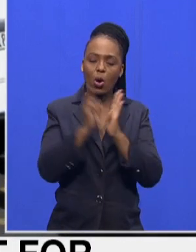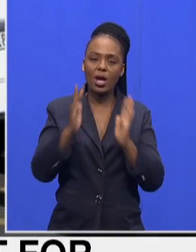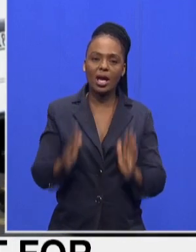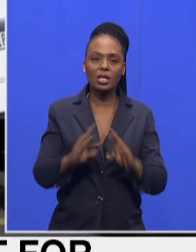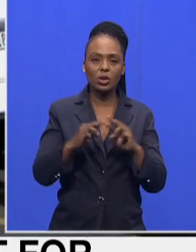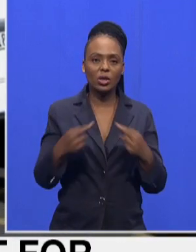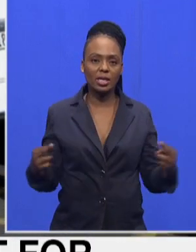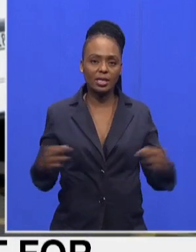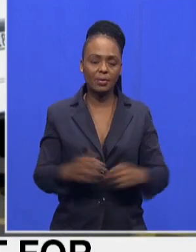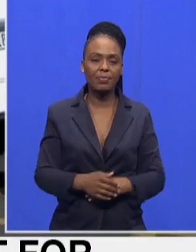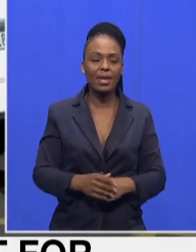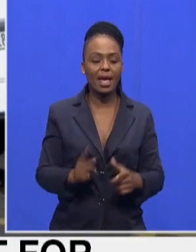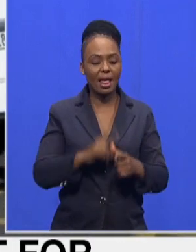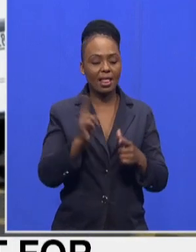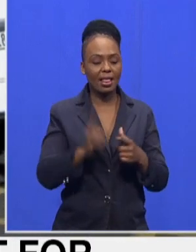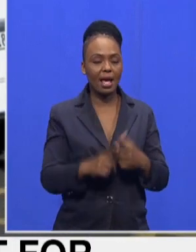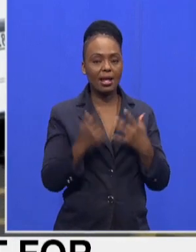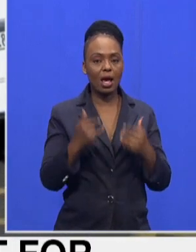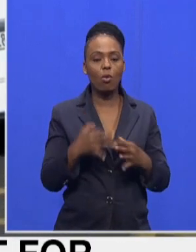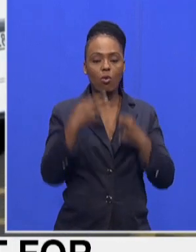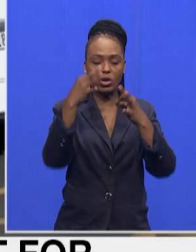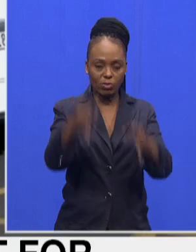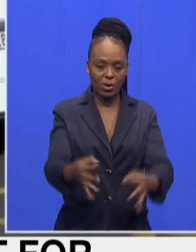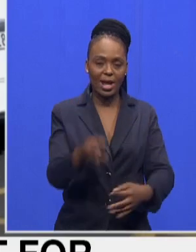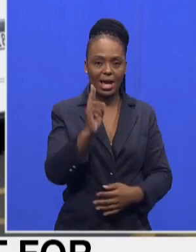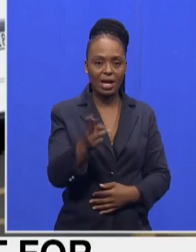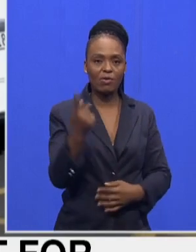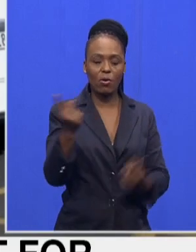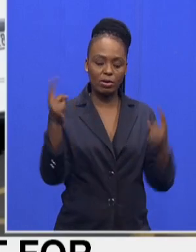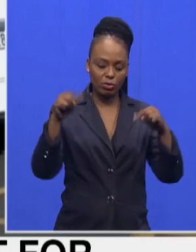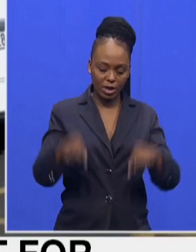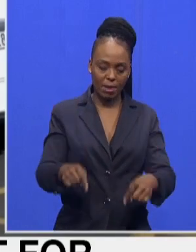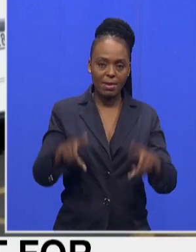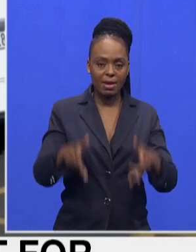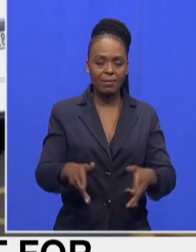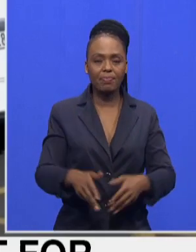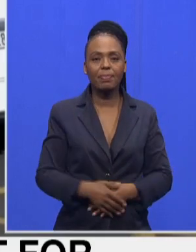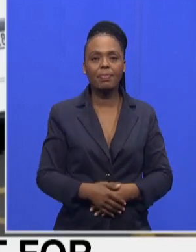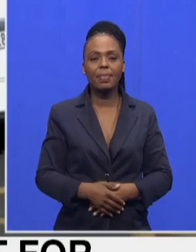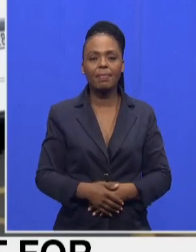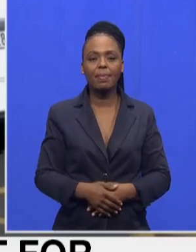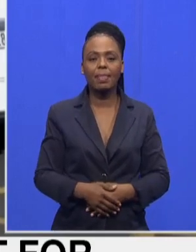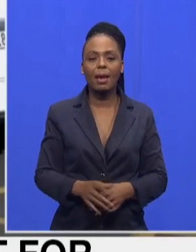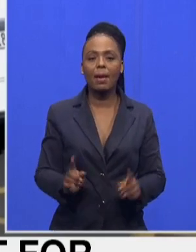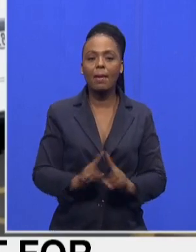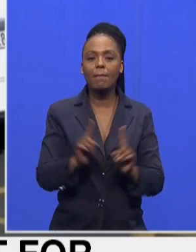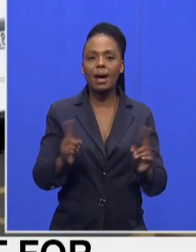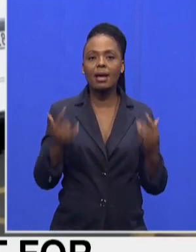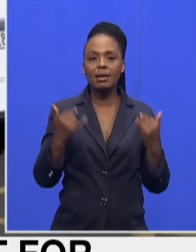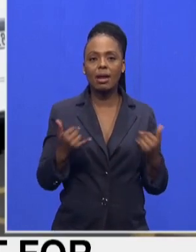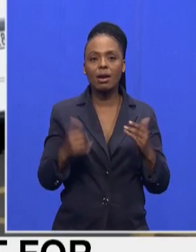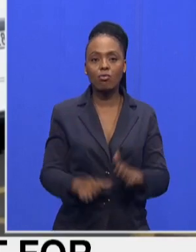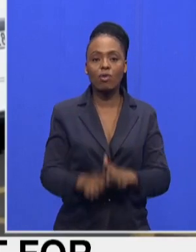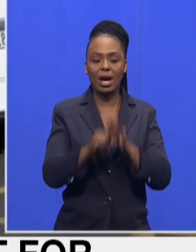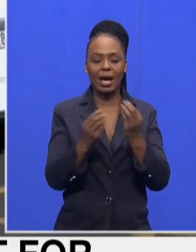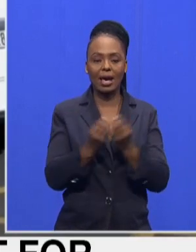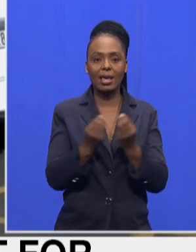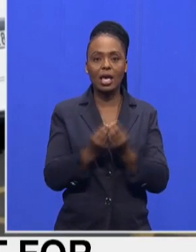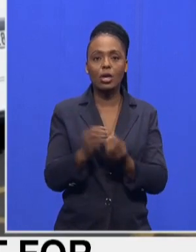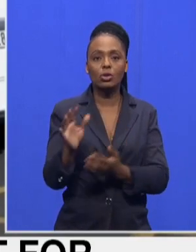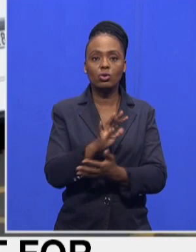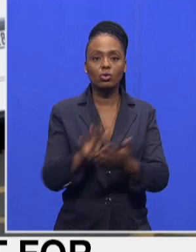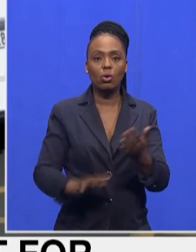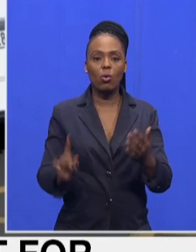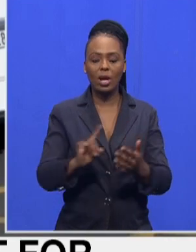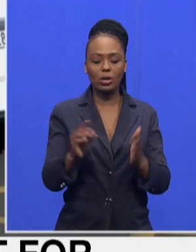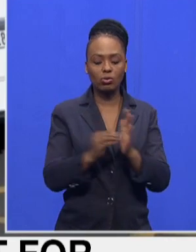then there will be a postponement for them to come once again. But the main crux of the story here is the